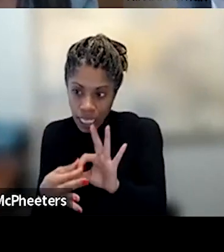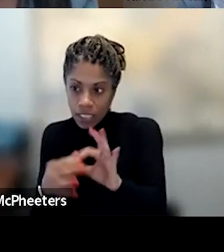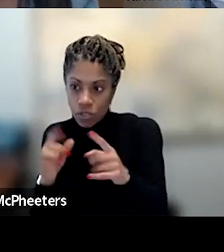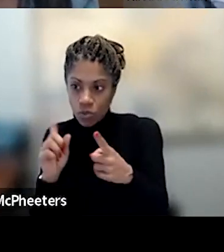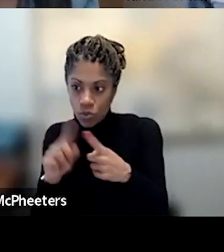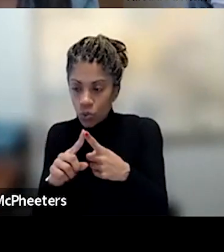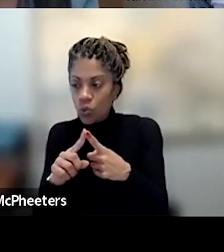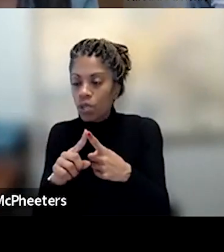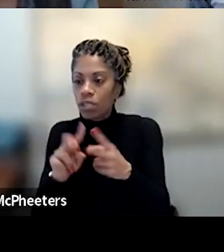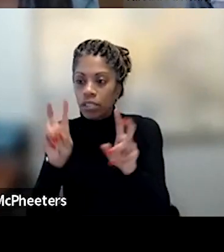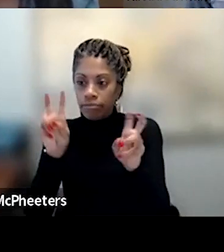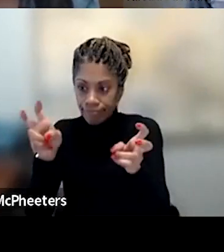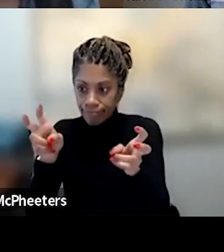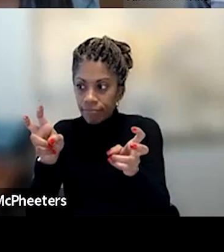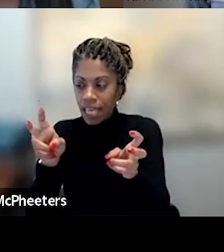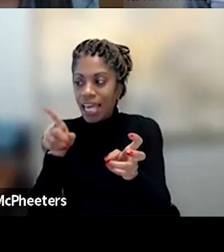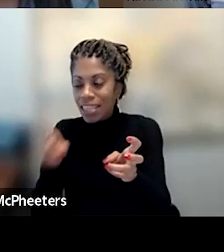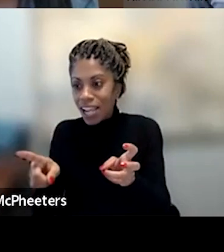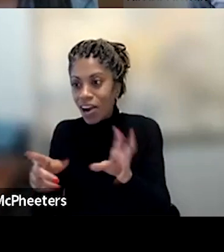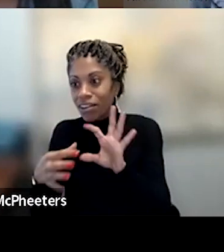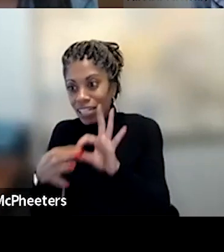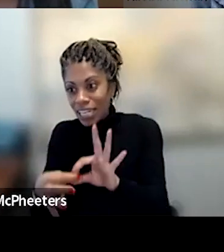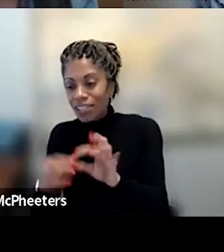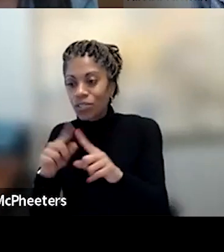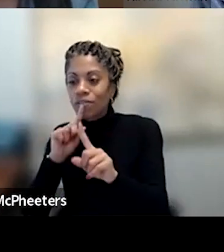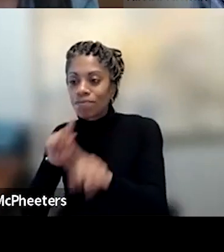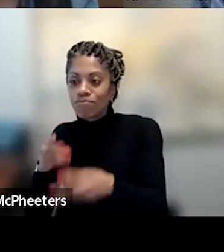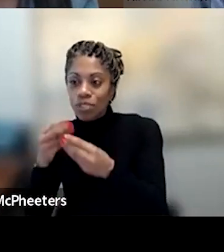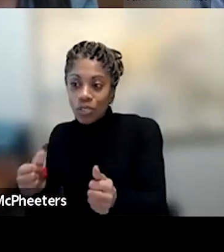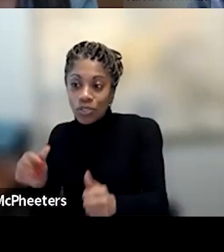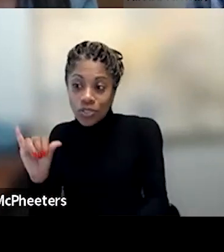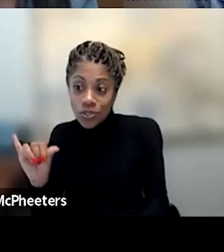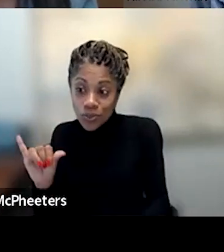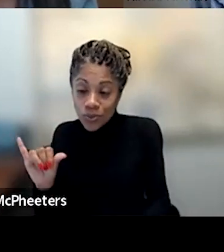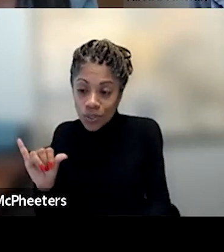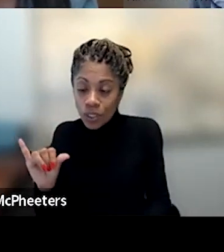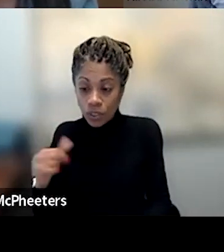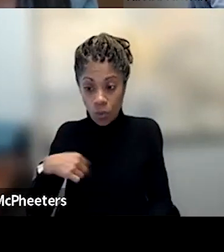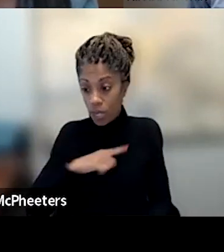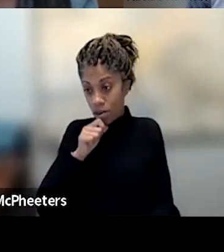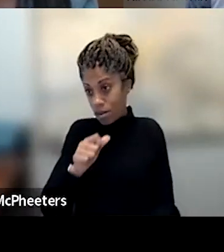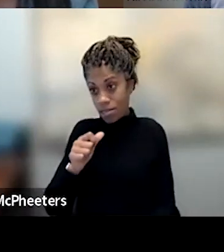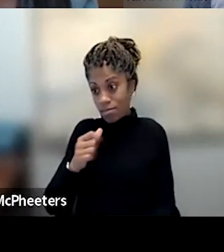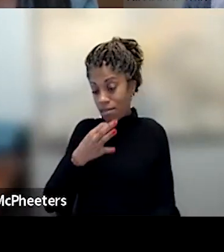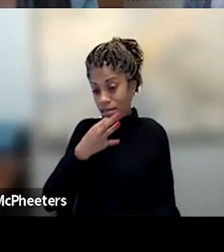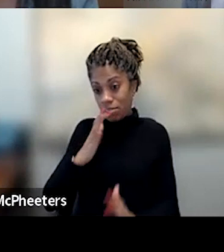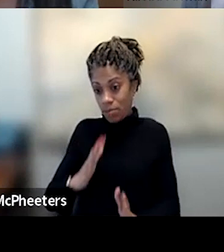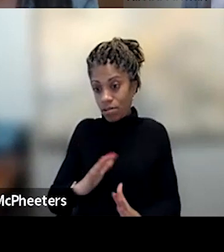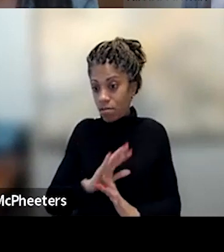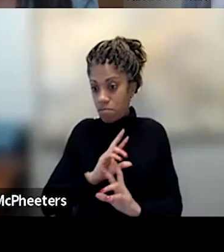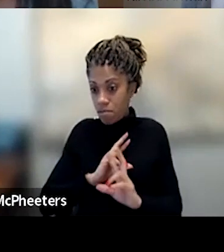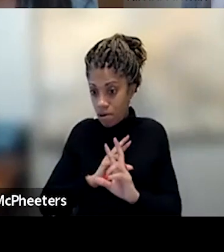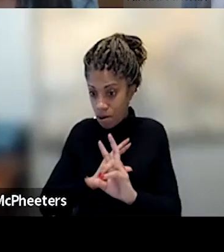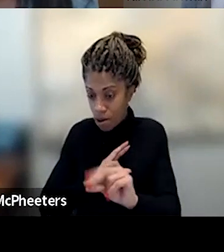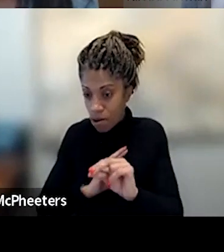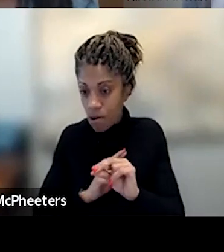like, to, build up that trust with philanthropy, is, making sure that we're